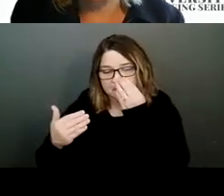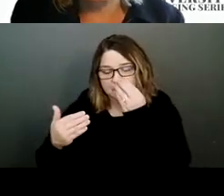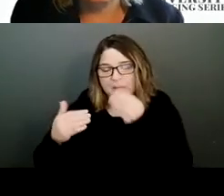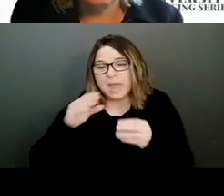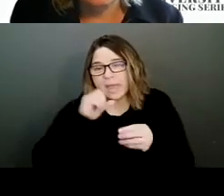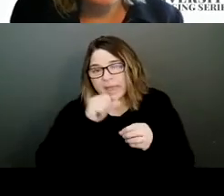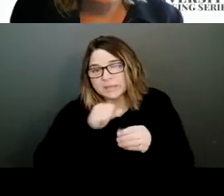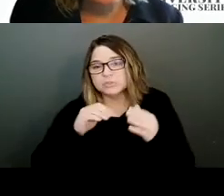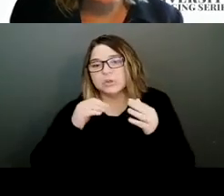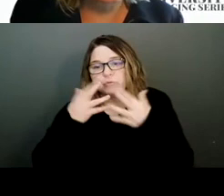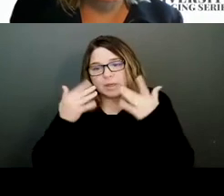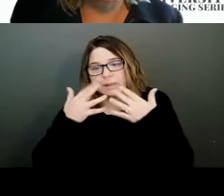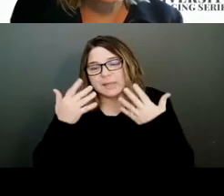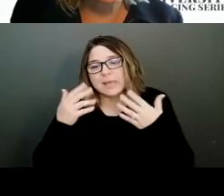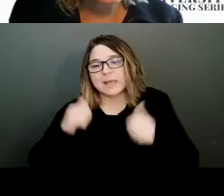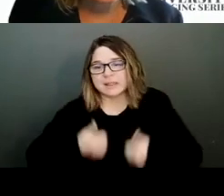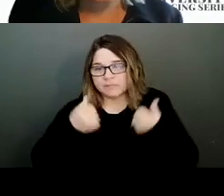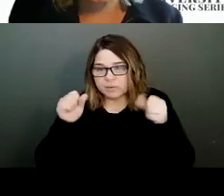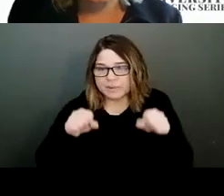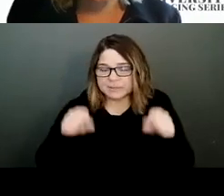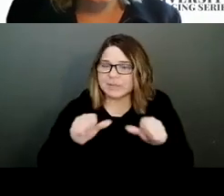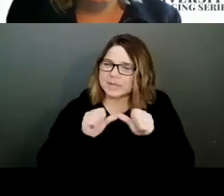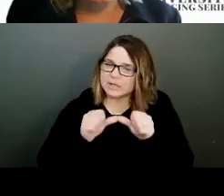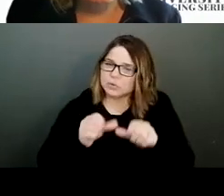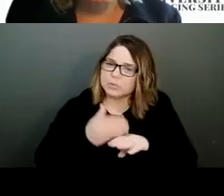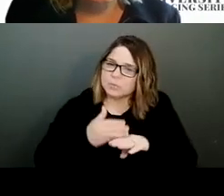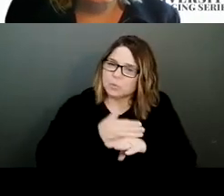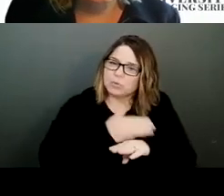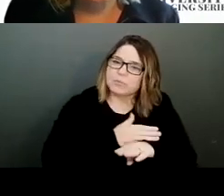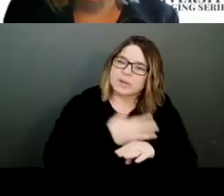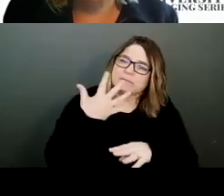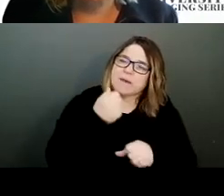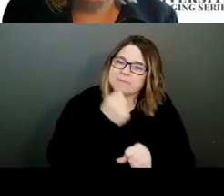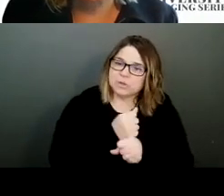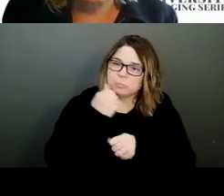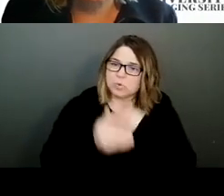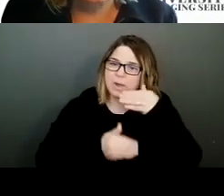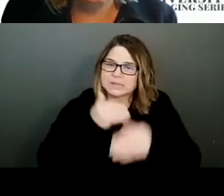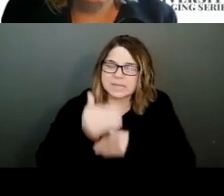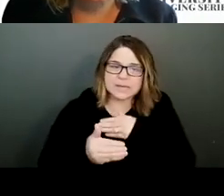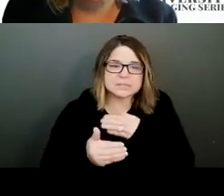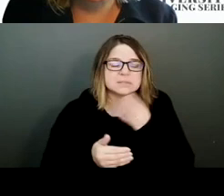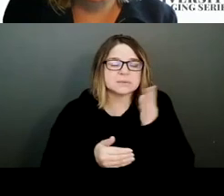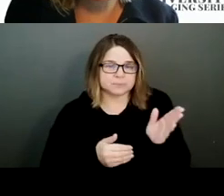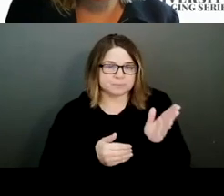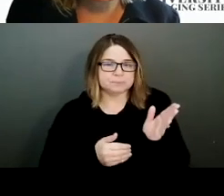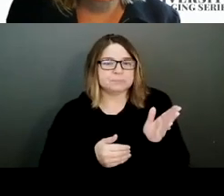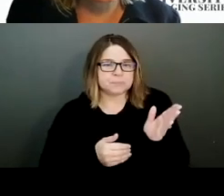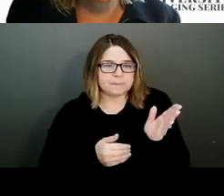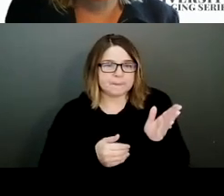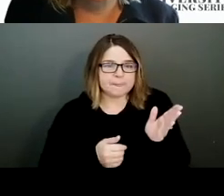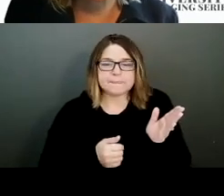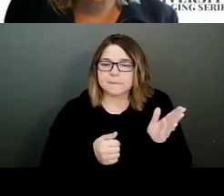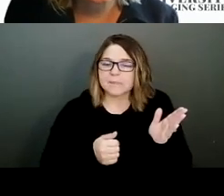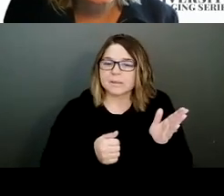a continuous process improvement. It's approximately a 5-year process that involves convening or enhancing